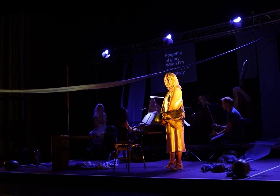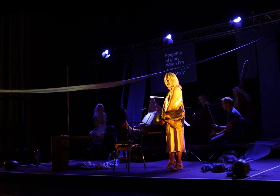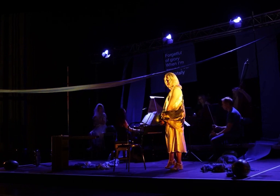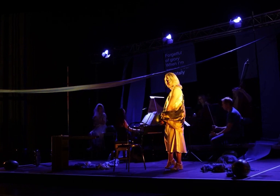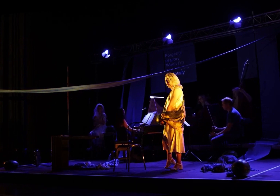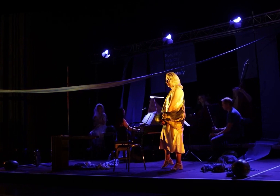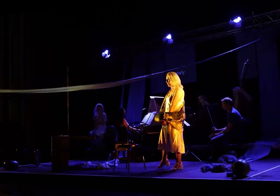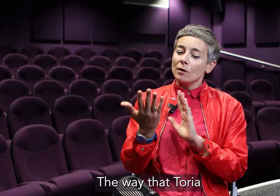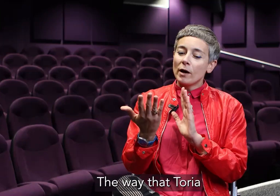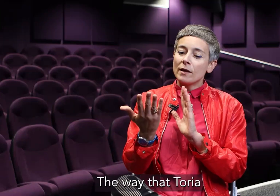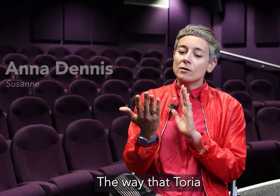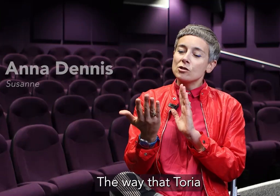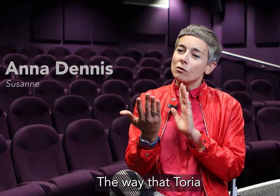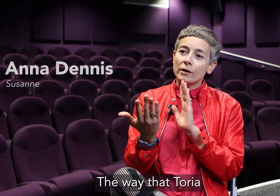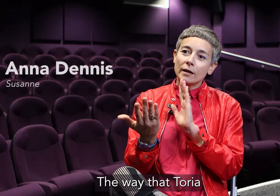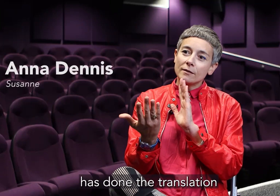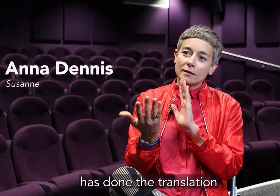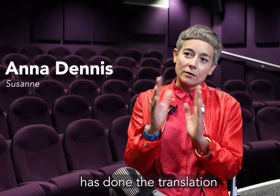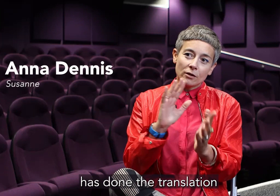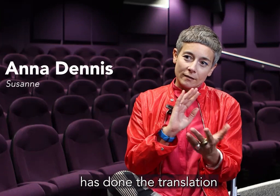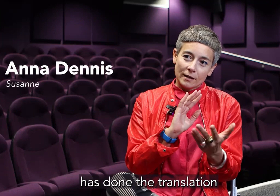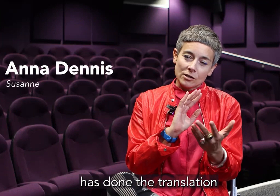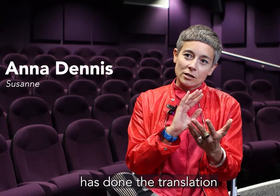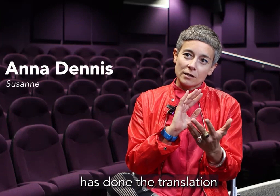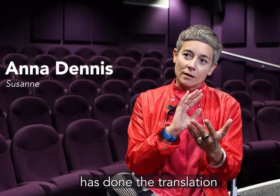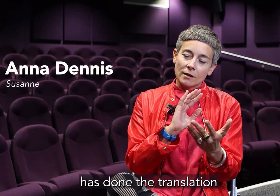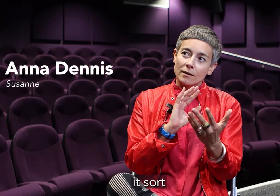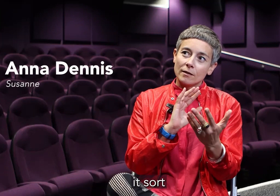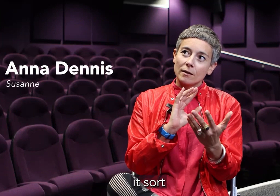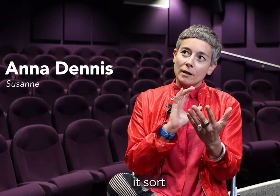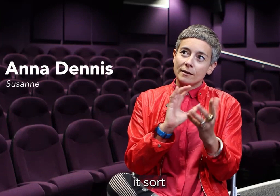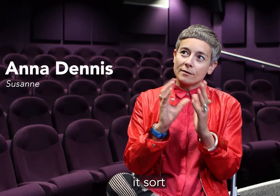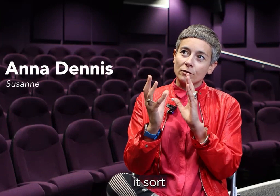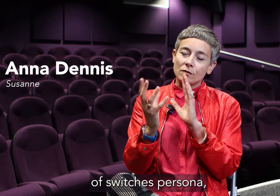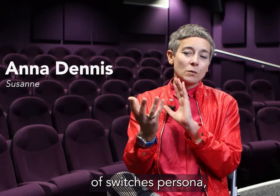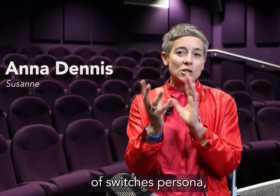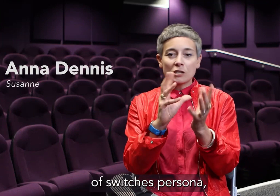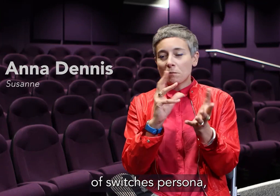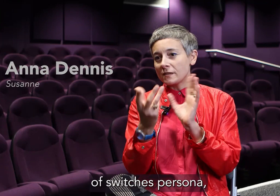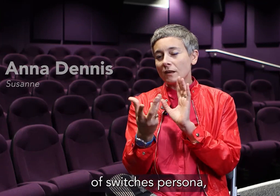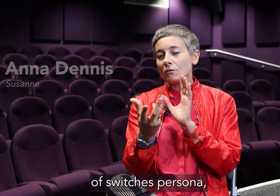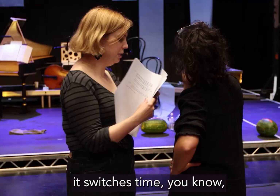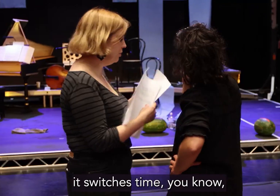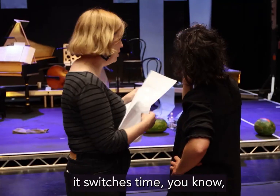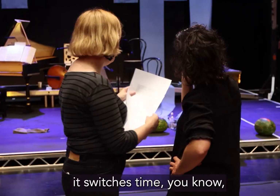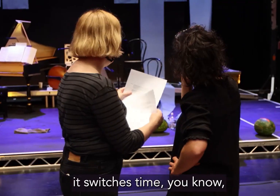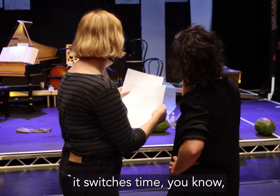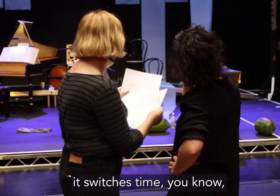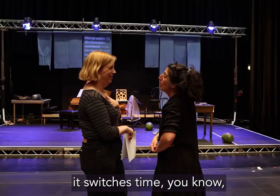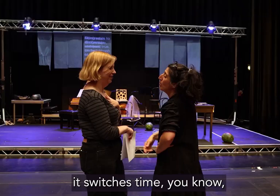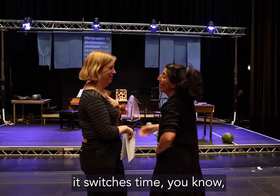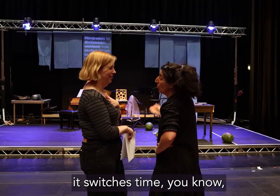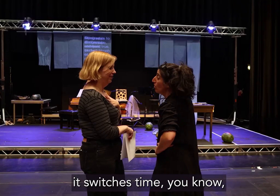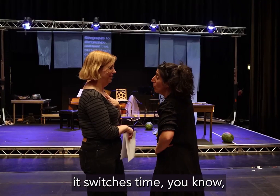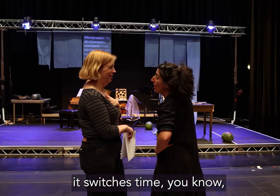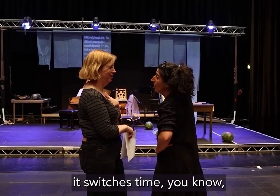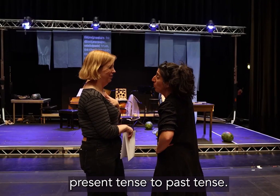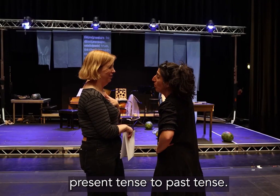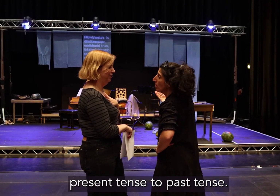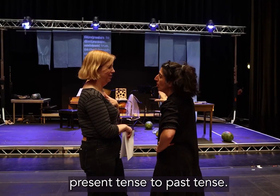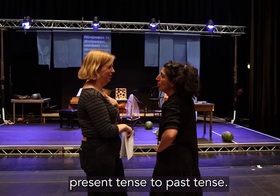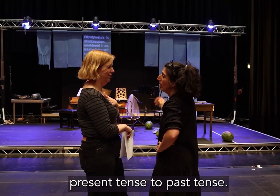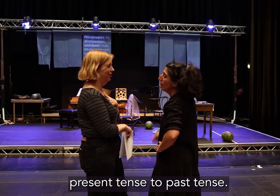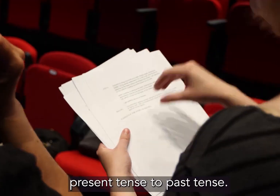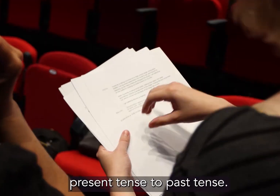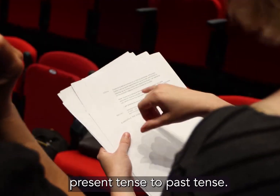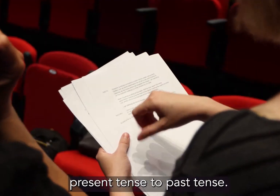The way that Toria has done the translation, it sort of switches persona, it switches time, present tense to past